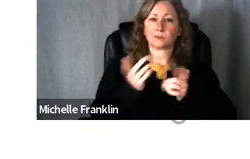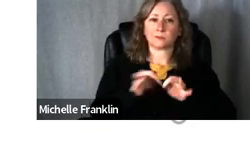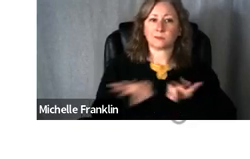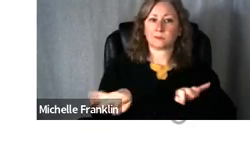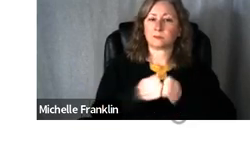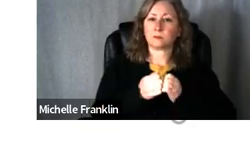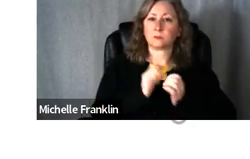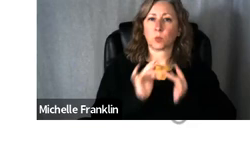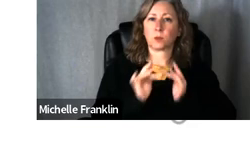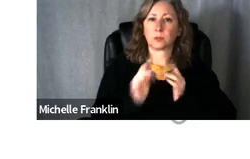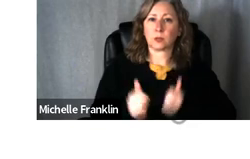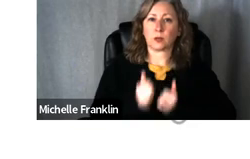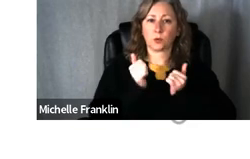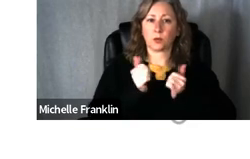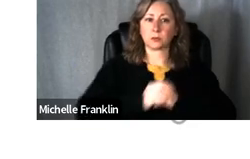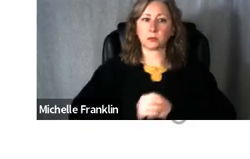teachaccess.org/study-away.